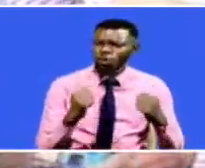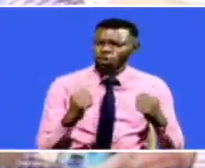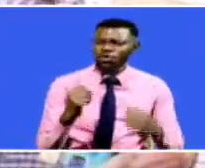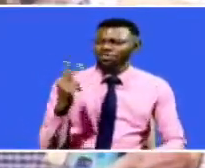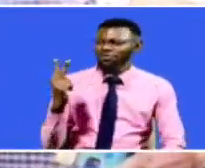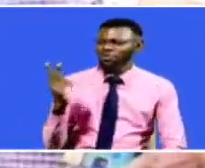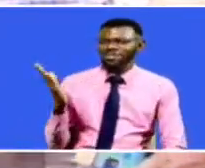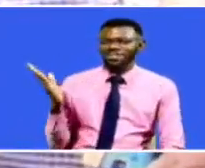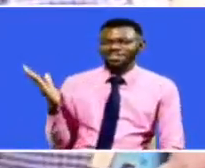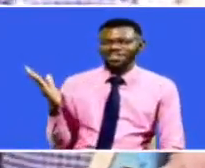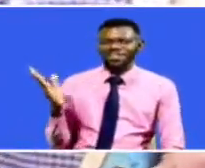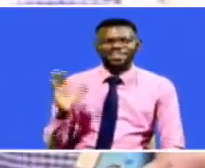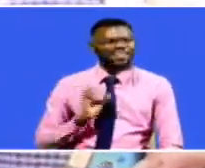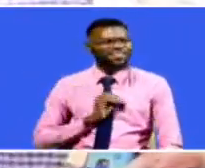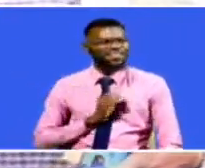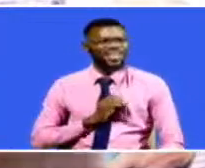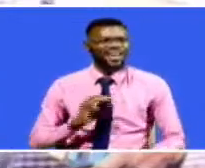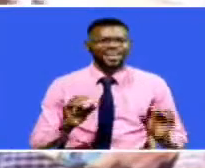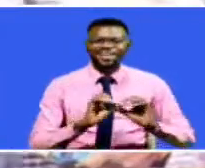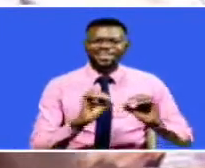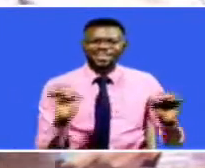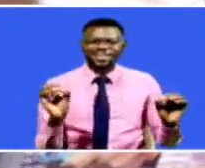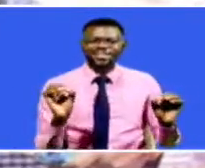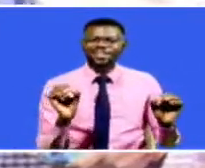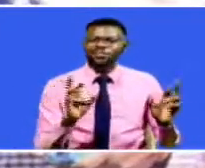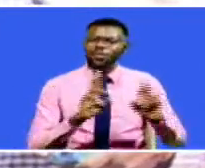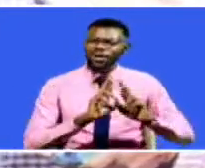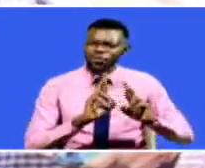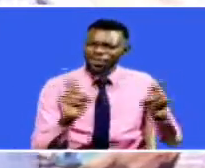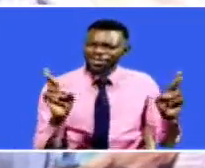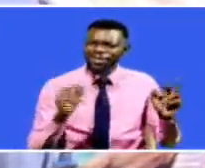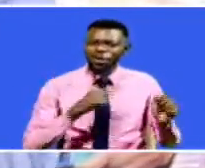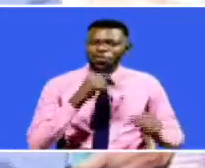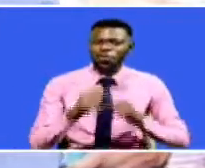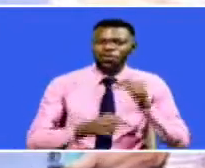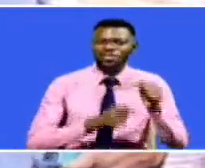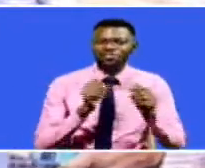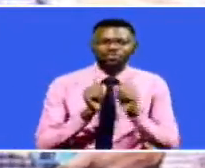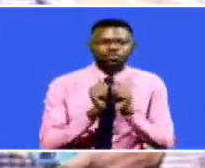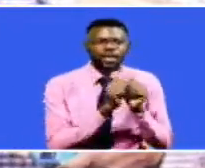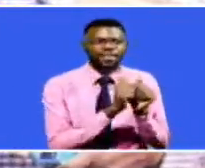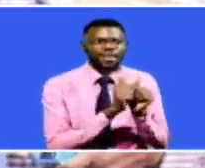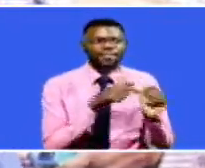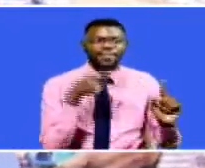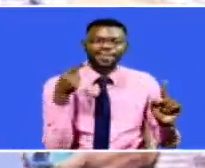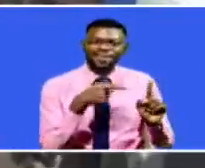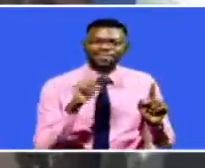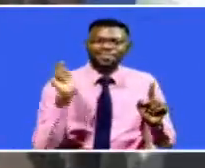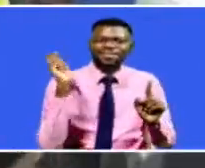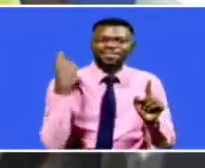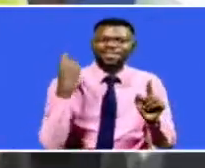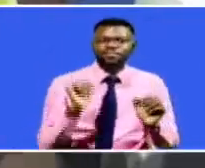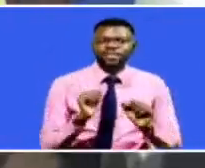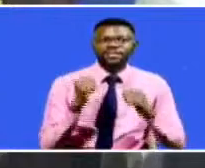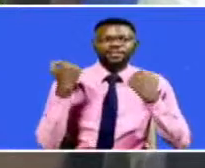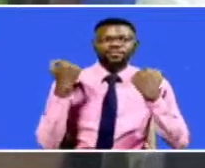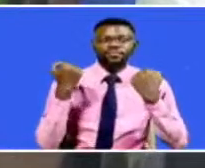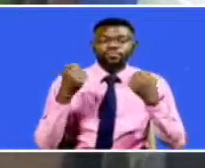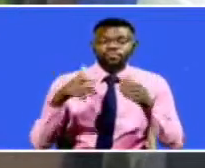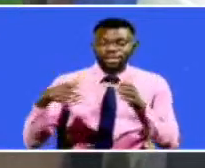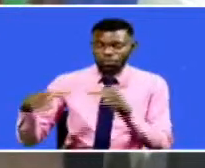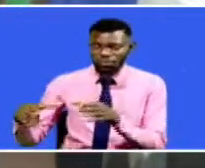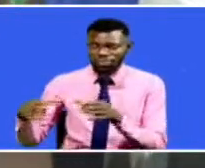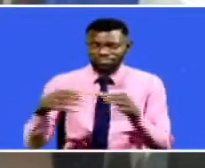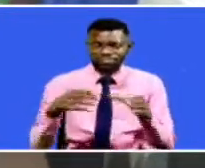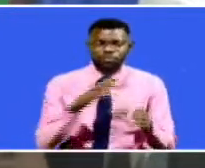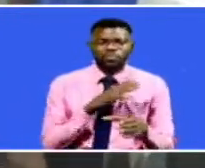hapa ambao waogopi, na kwa hivyo tuko tayari kusonga mbele kukomboa Kenya yetu hii. With the bipartisan